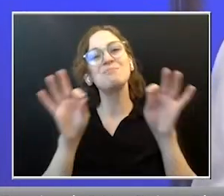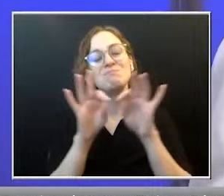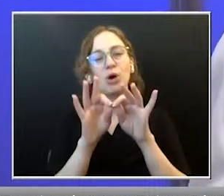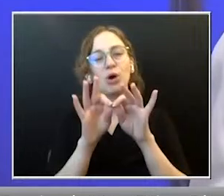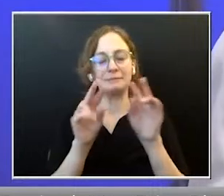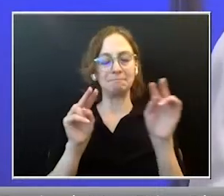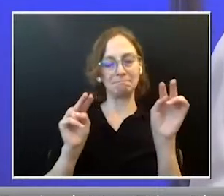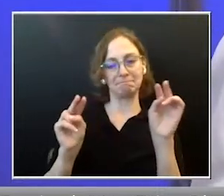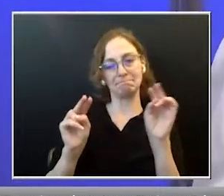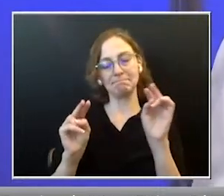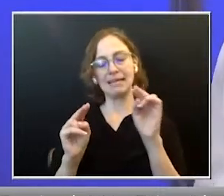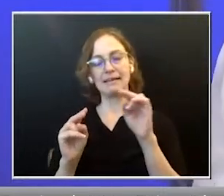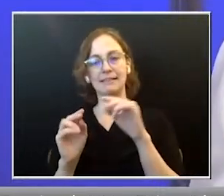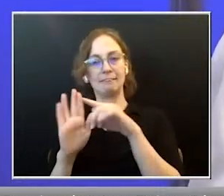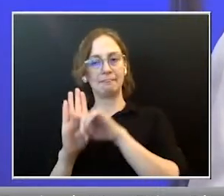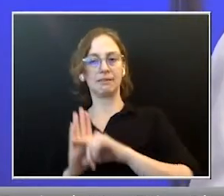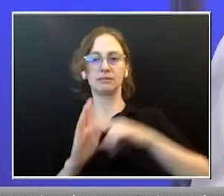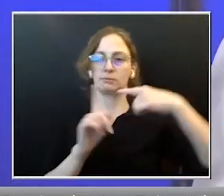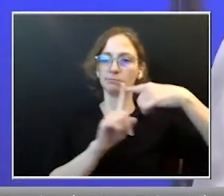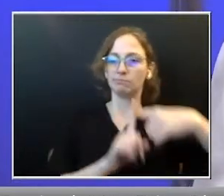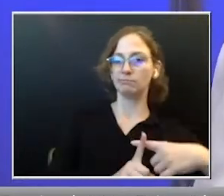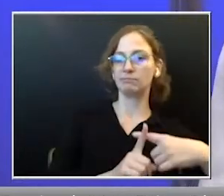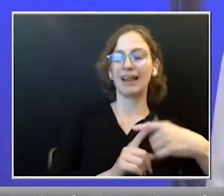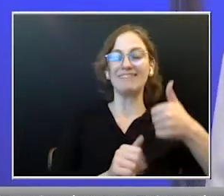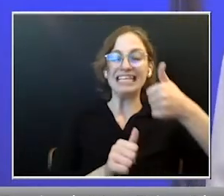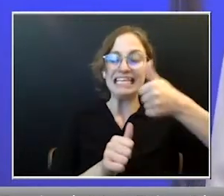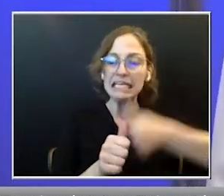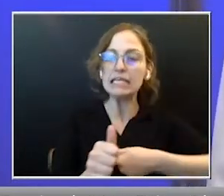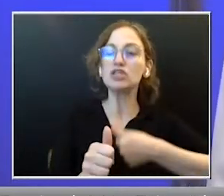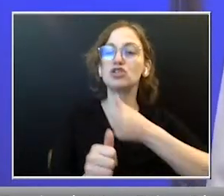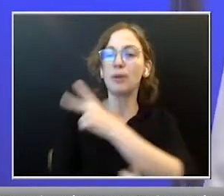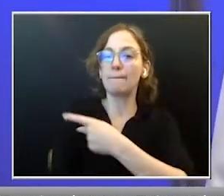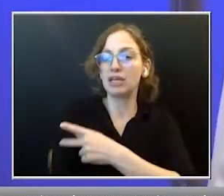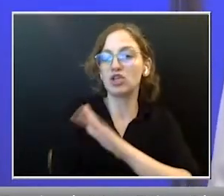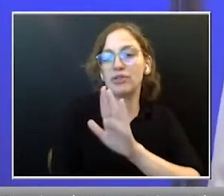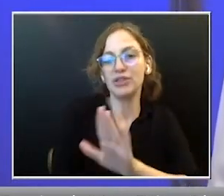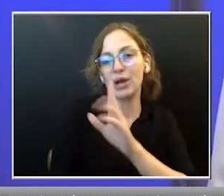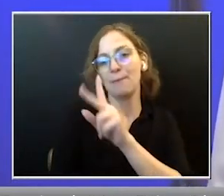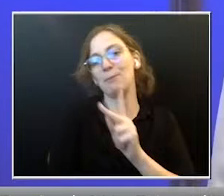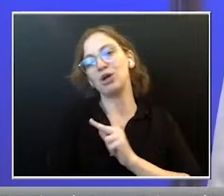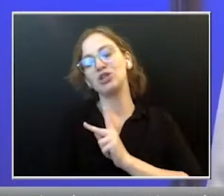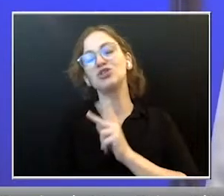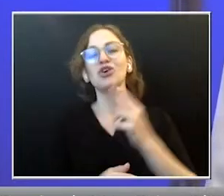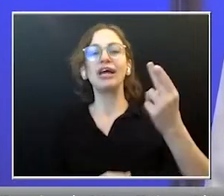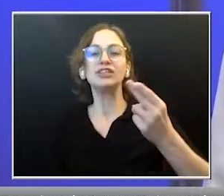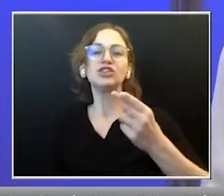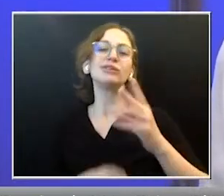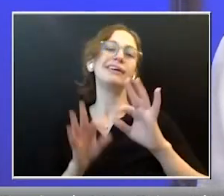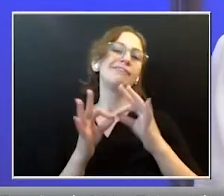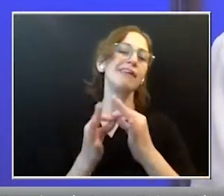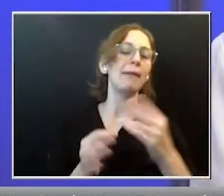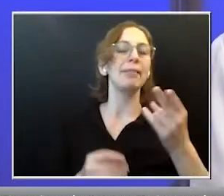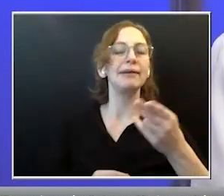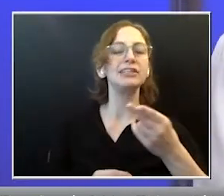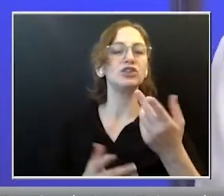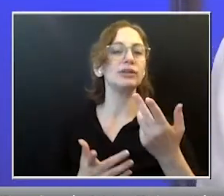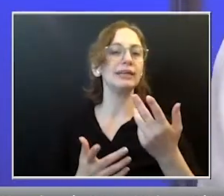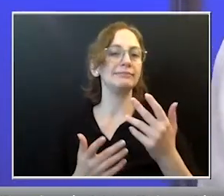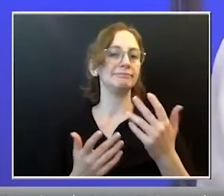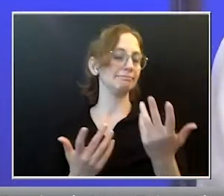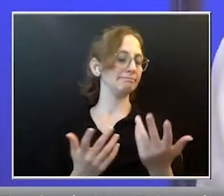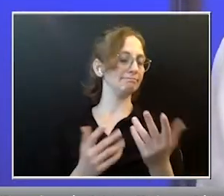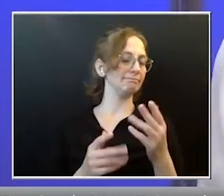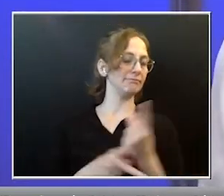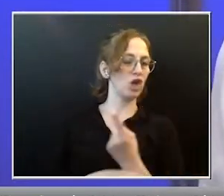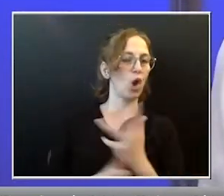each individual patient with their personal history and their family history to decide. I just want to follow up on something that Dr.